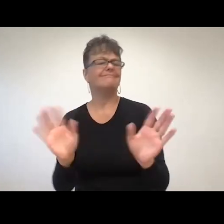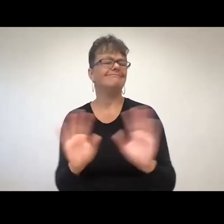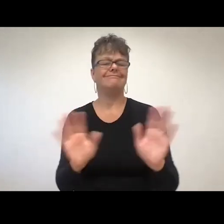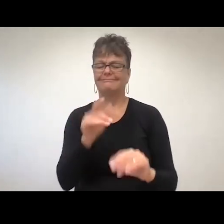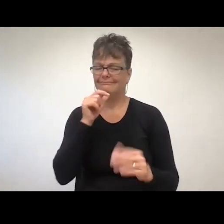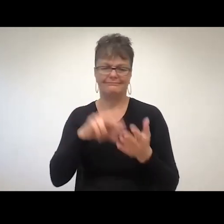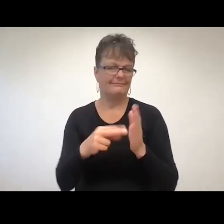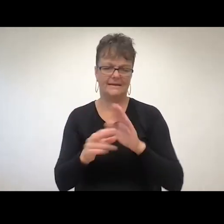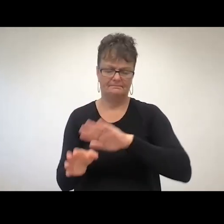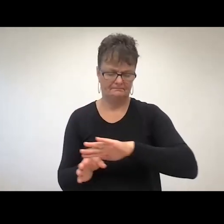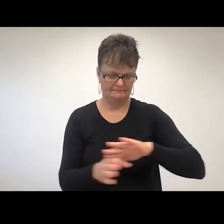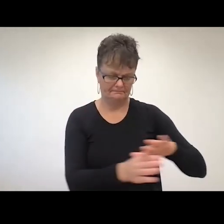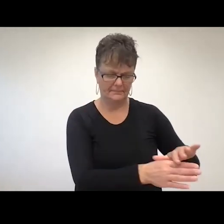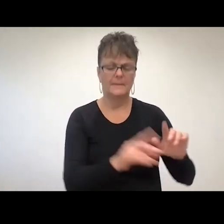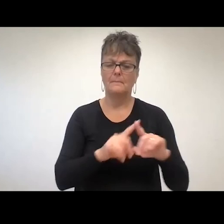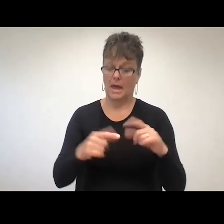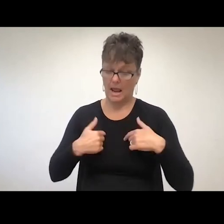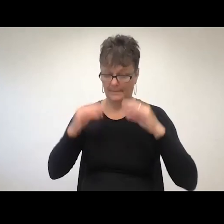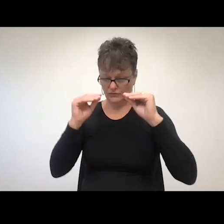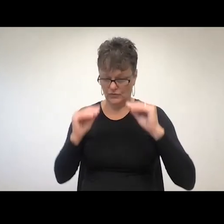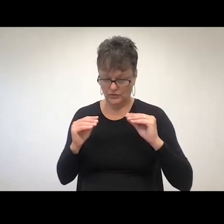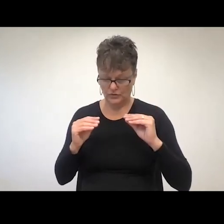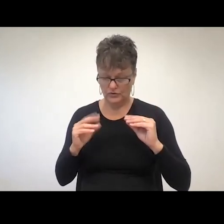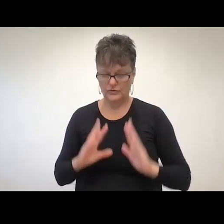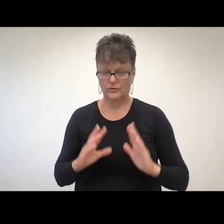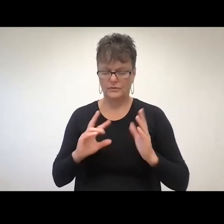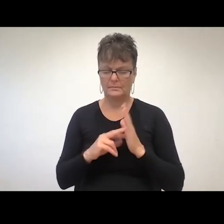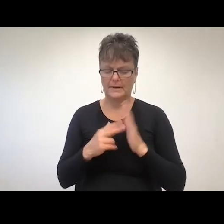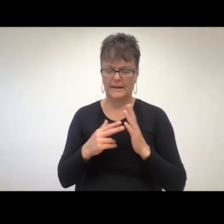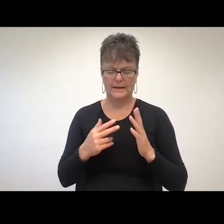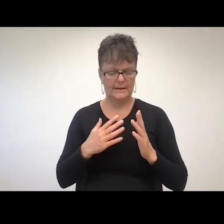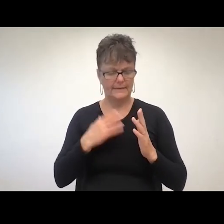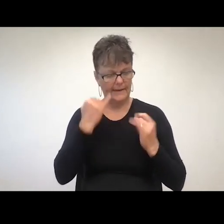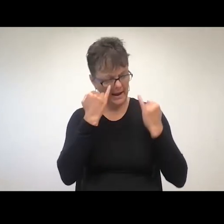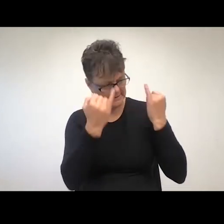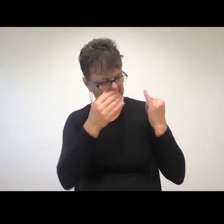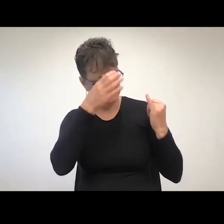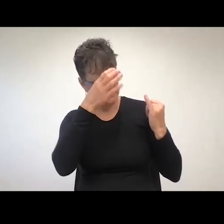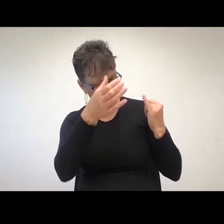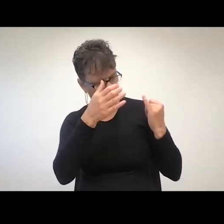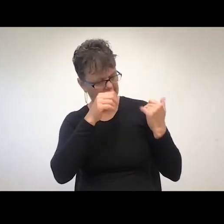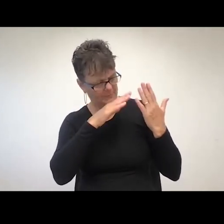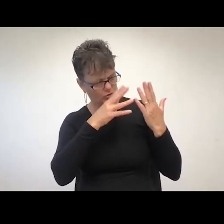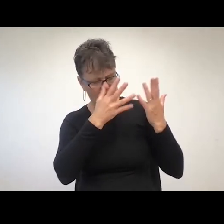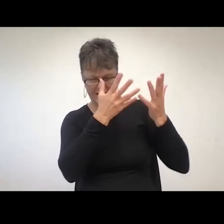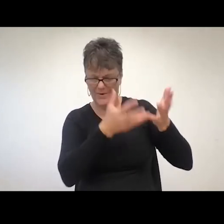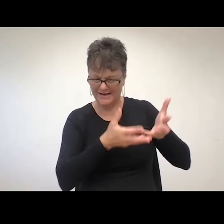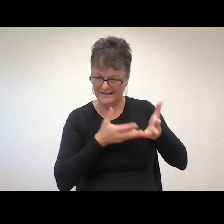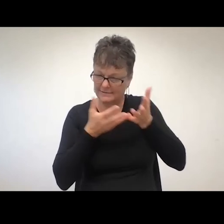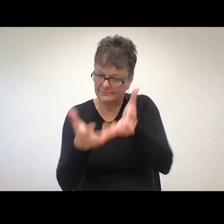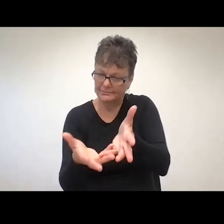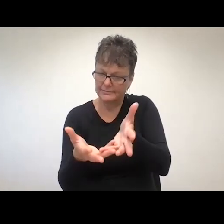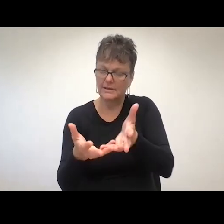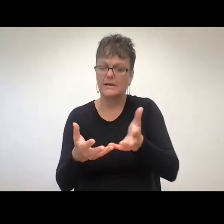their instructor of looking for ways to message ideas, concepts, approaches that convey that we